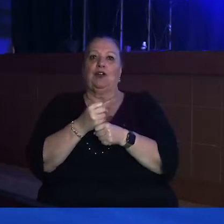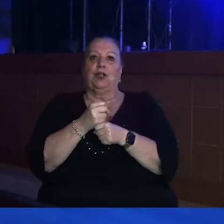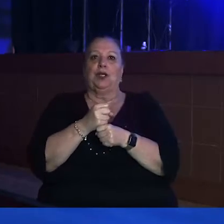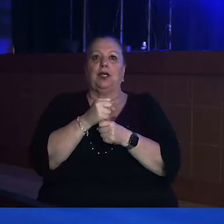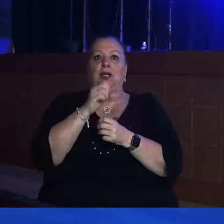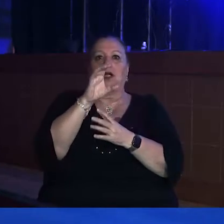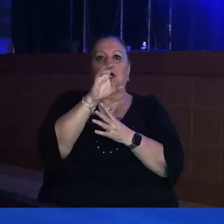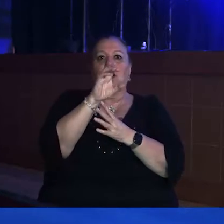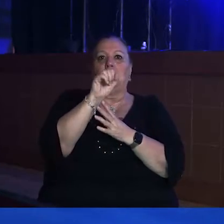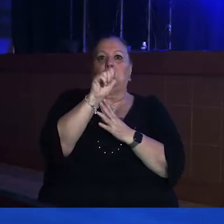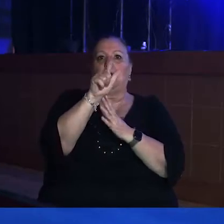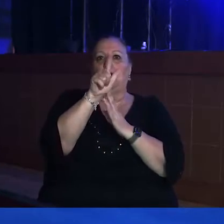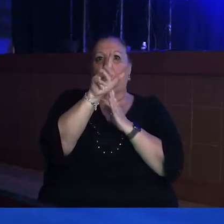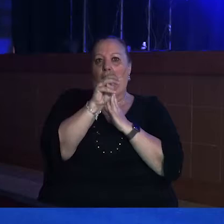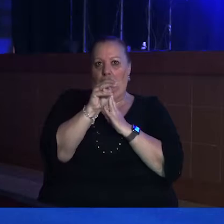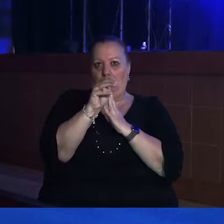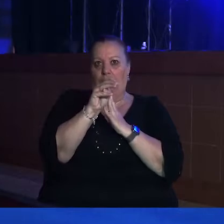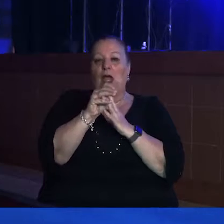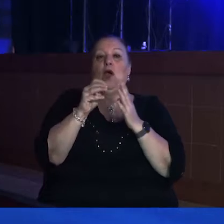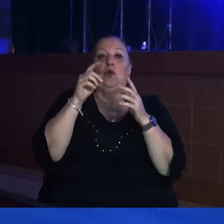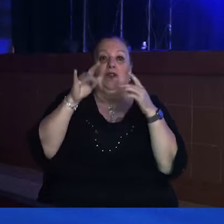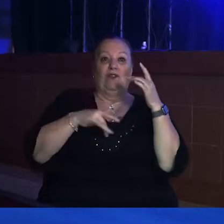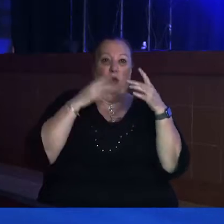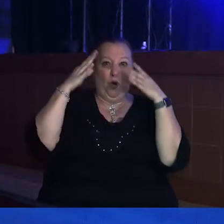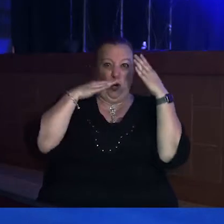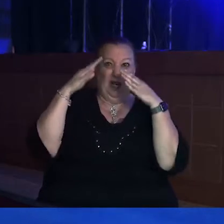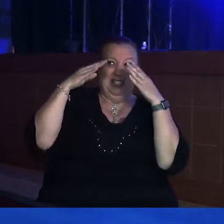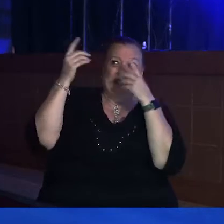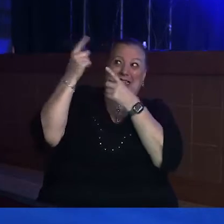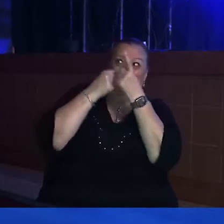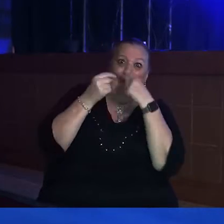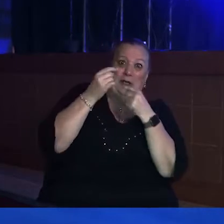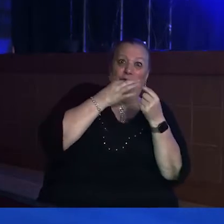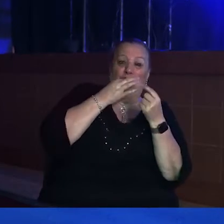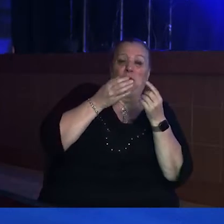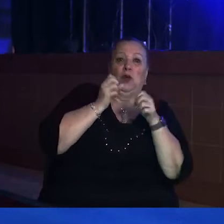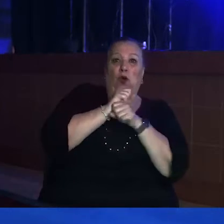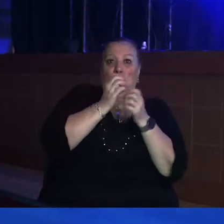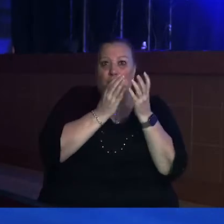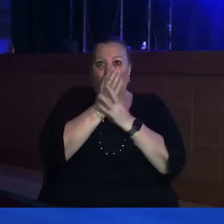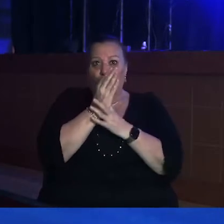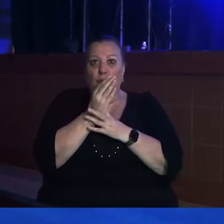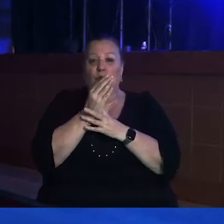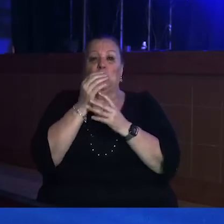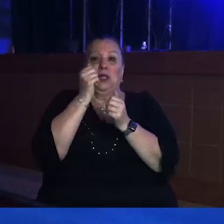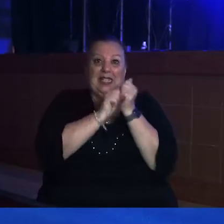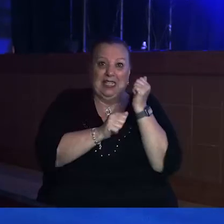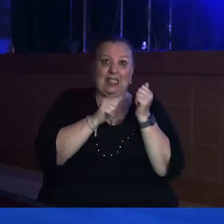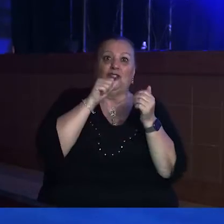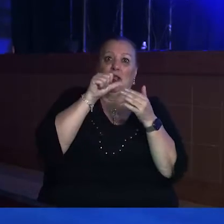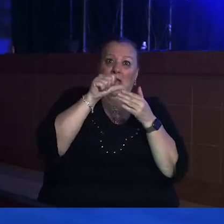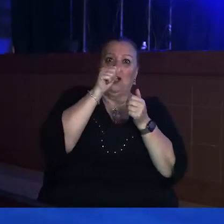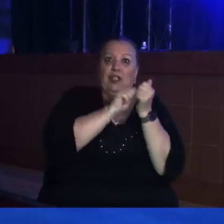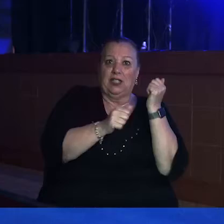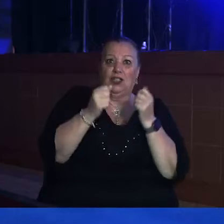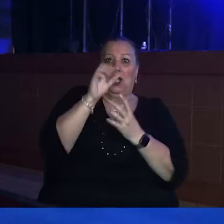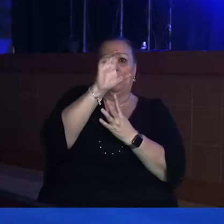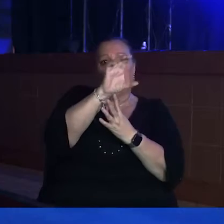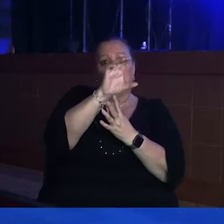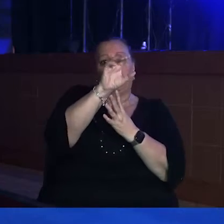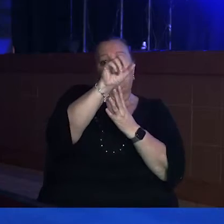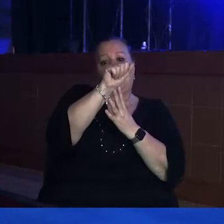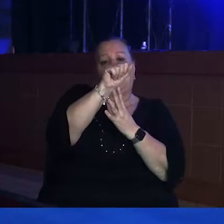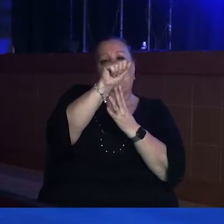worry, whenever we feel anxiety coming our way, and we've been working through one of the letters of the acronym CALM, C-A-L-M, each